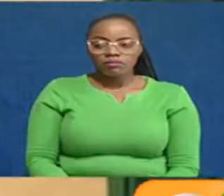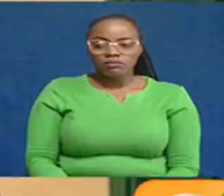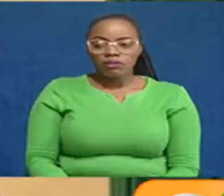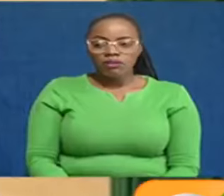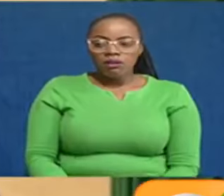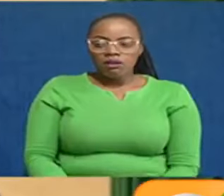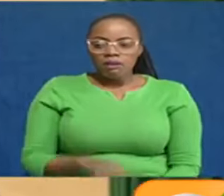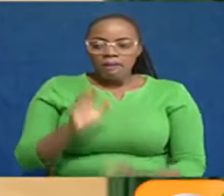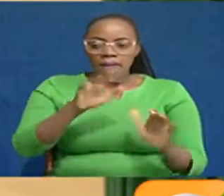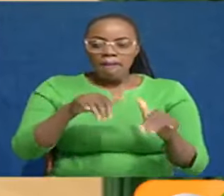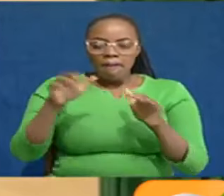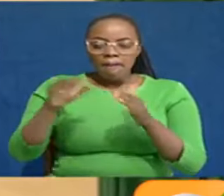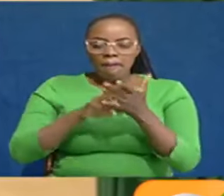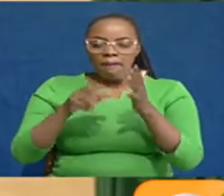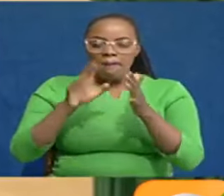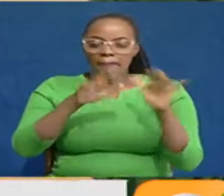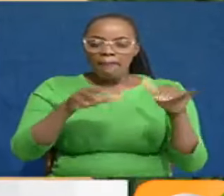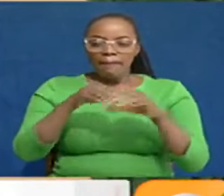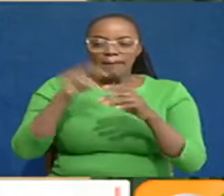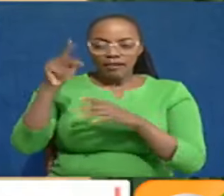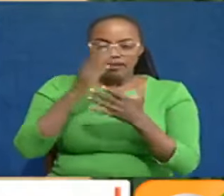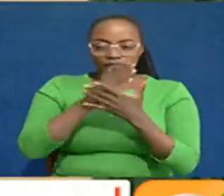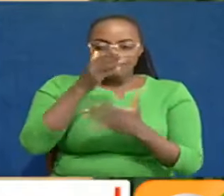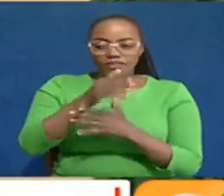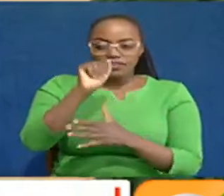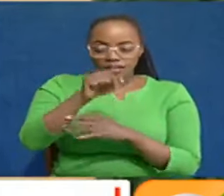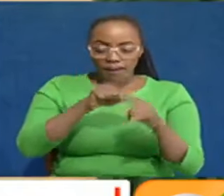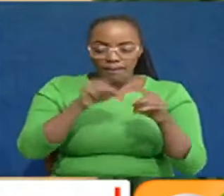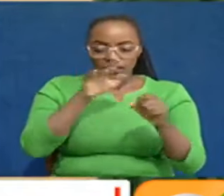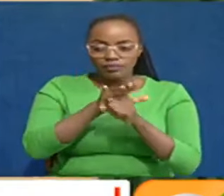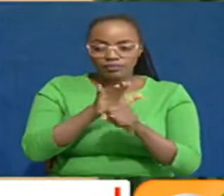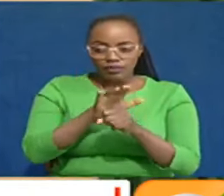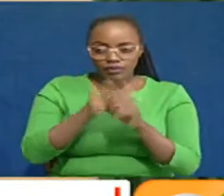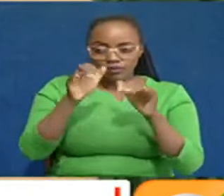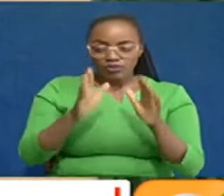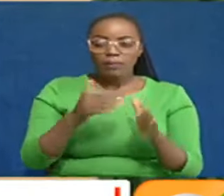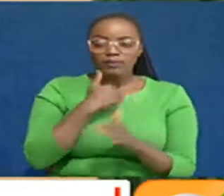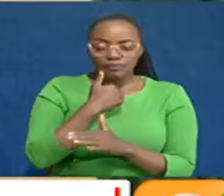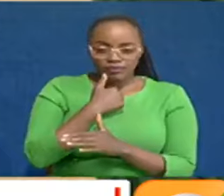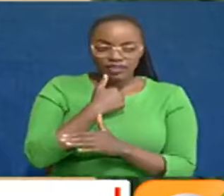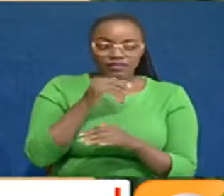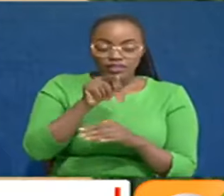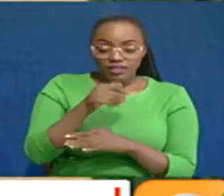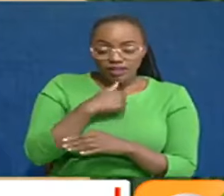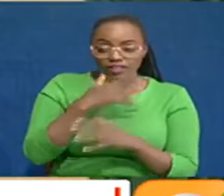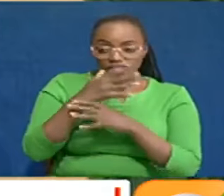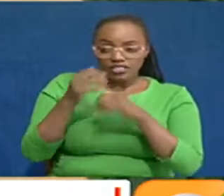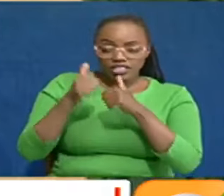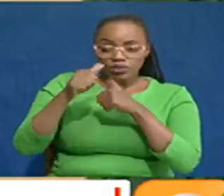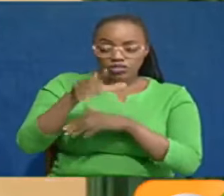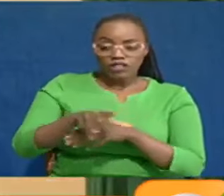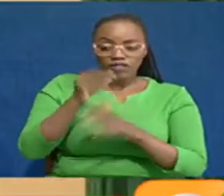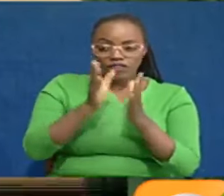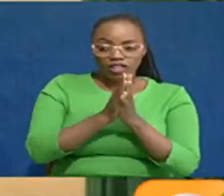Contract farming in Kenya is something that has been there, but most of the farmers have not embraced it because first is the structure of how it is structured,